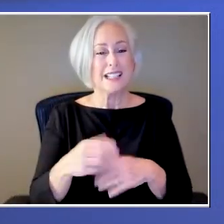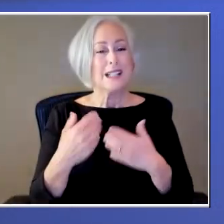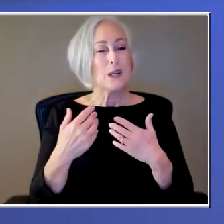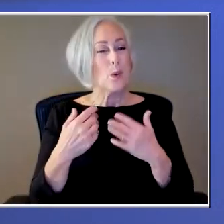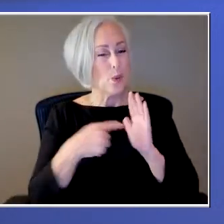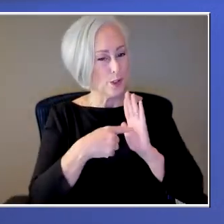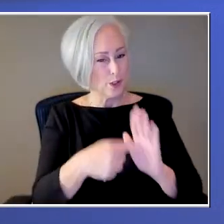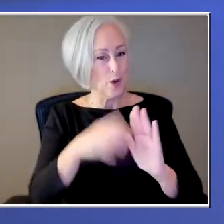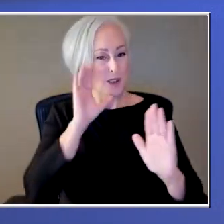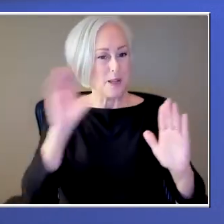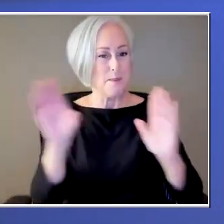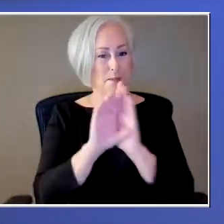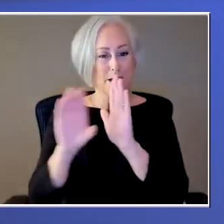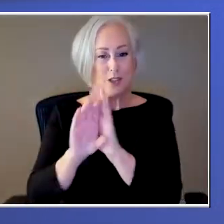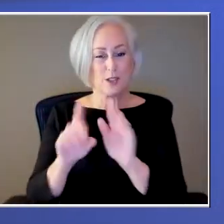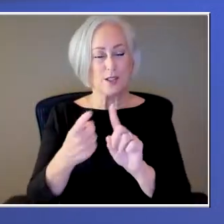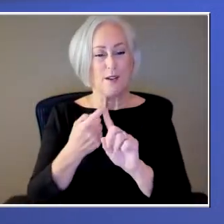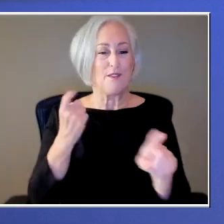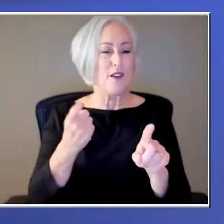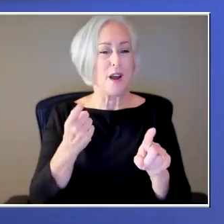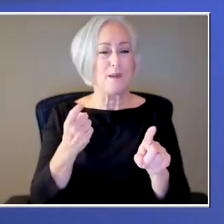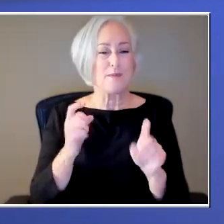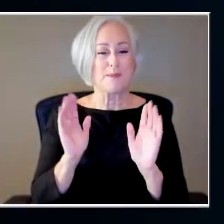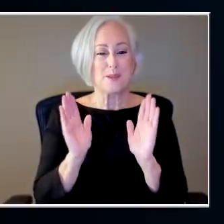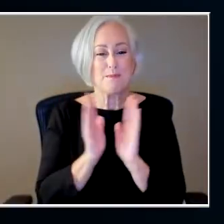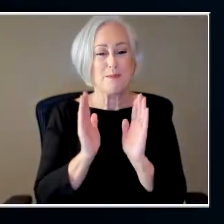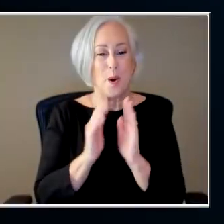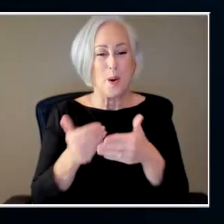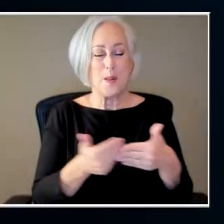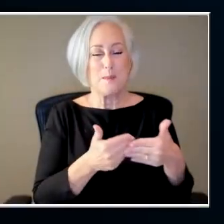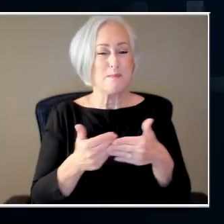the very tiniest baseball fans here in the hospital.